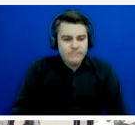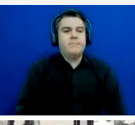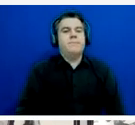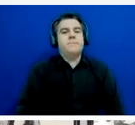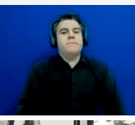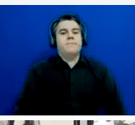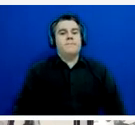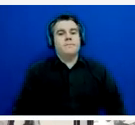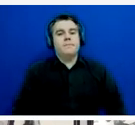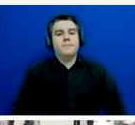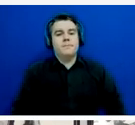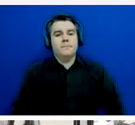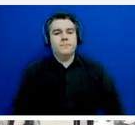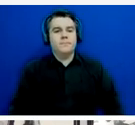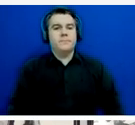go.